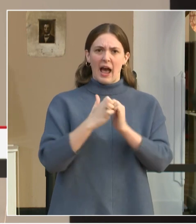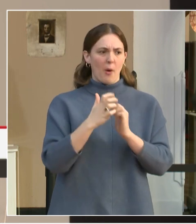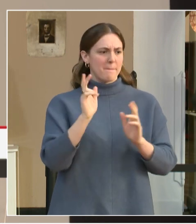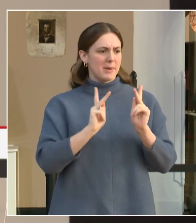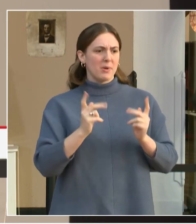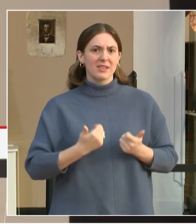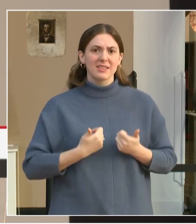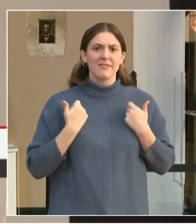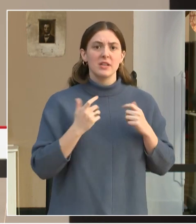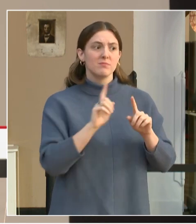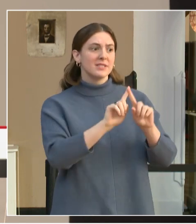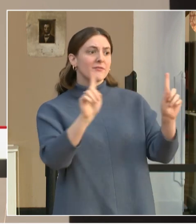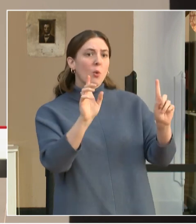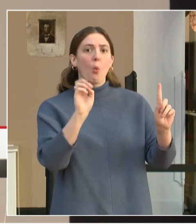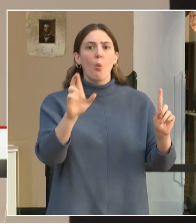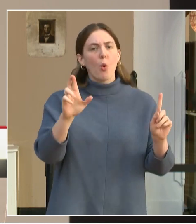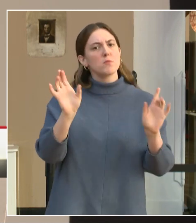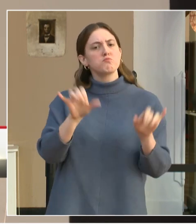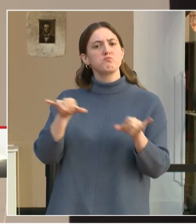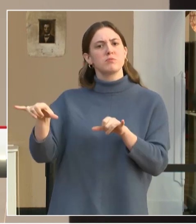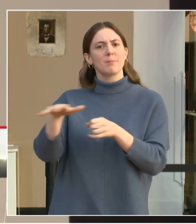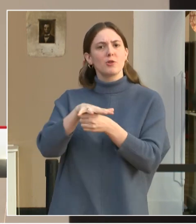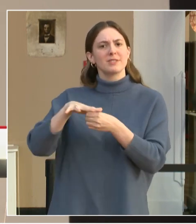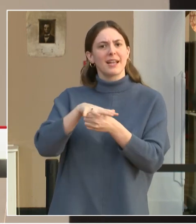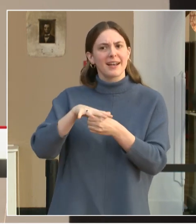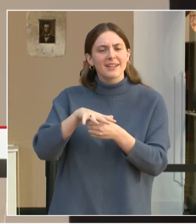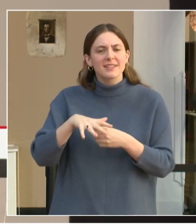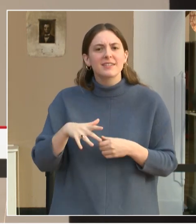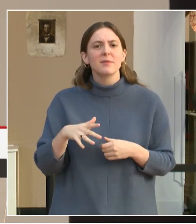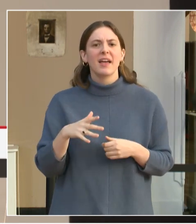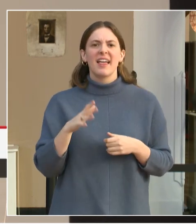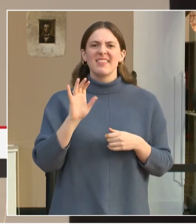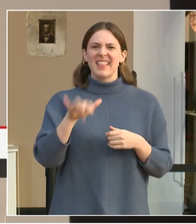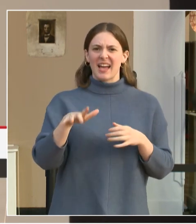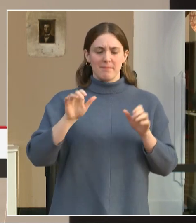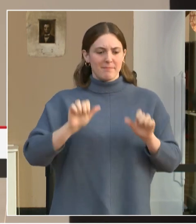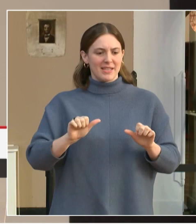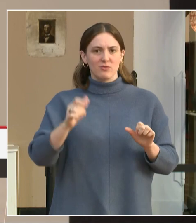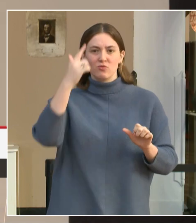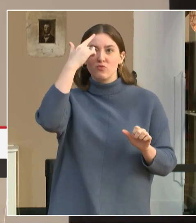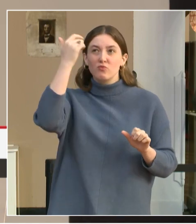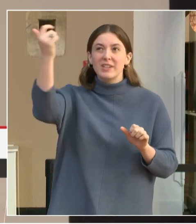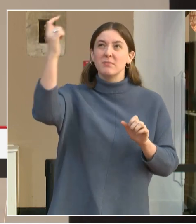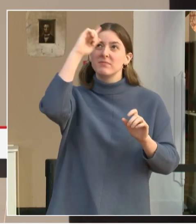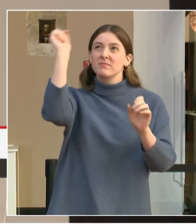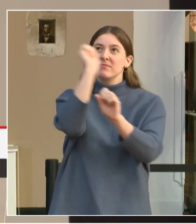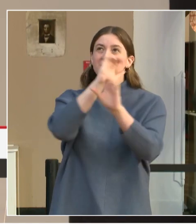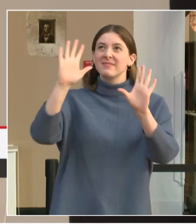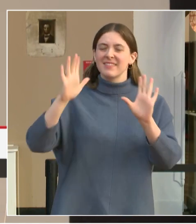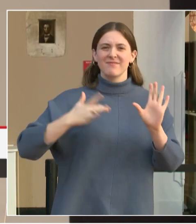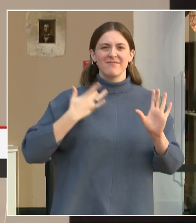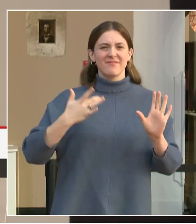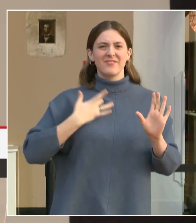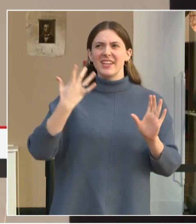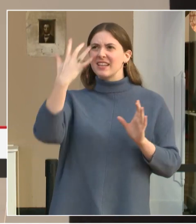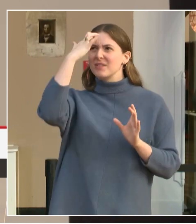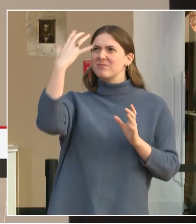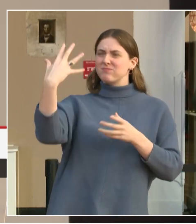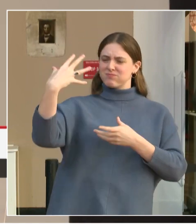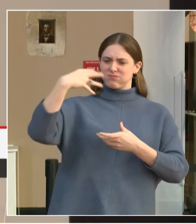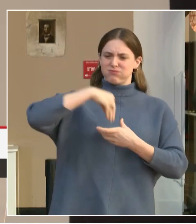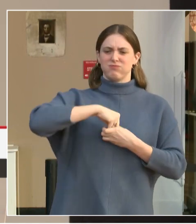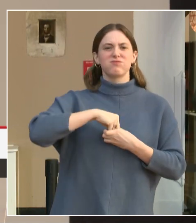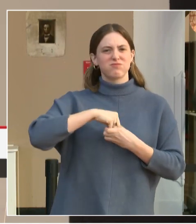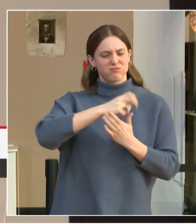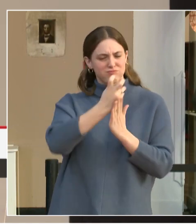very familiar settings, they give us that ability to dream, and they have that magical way that you feel that you can only feel when you're lost in a